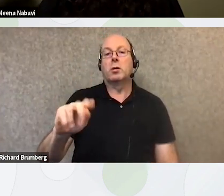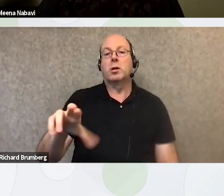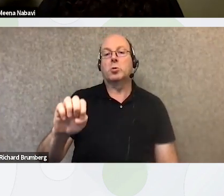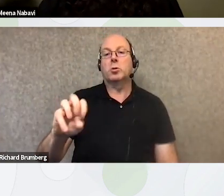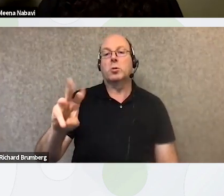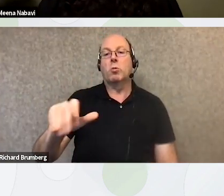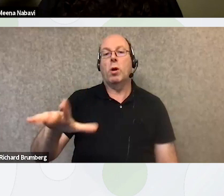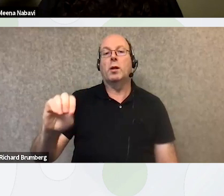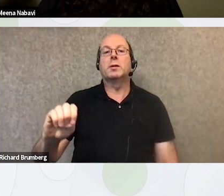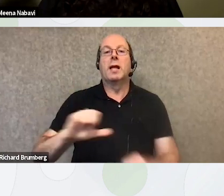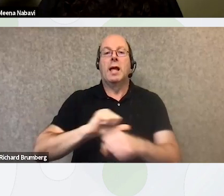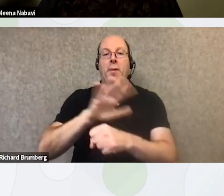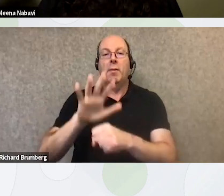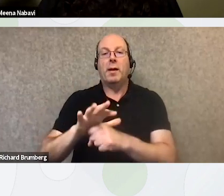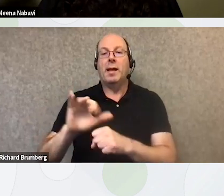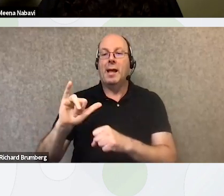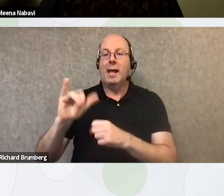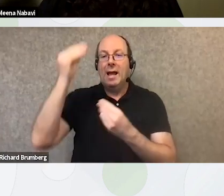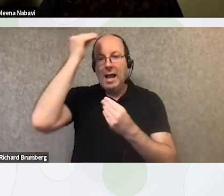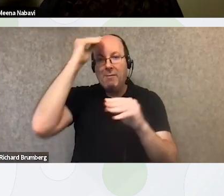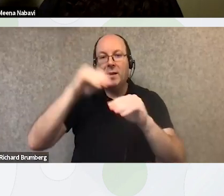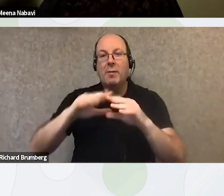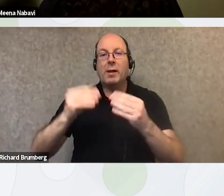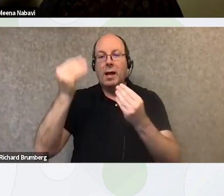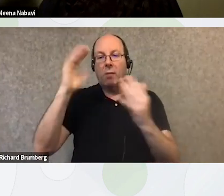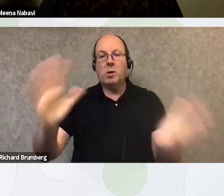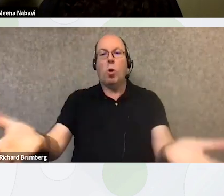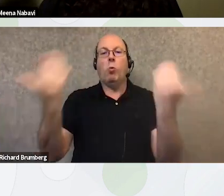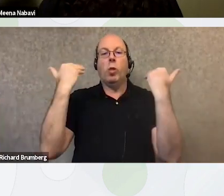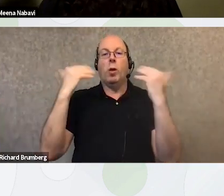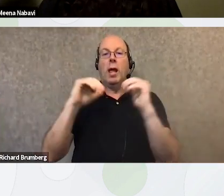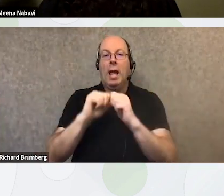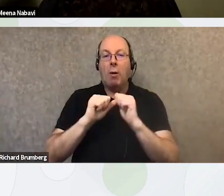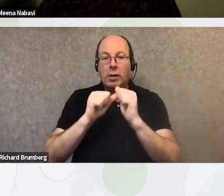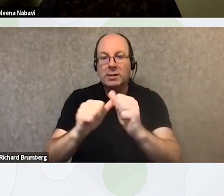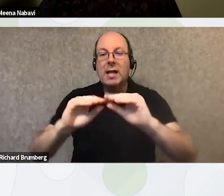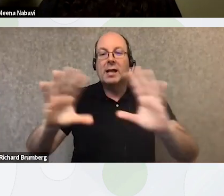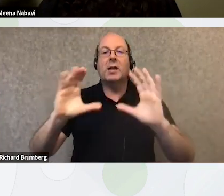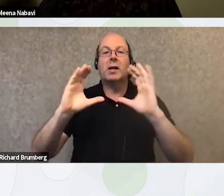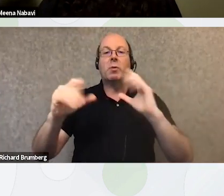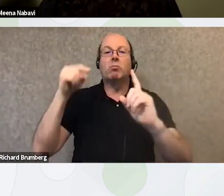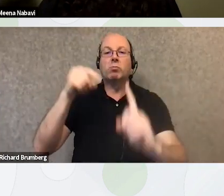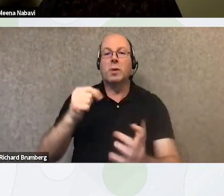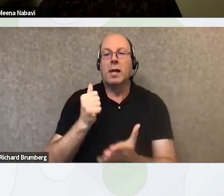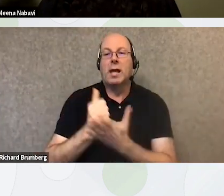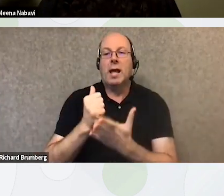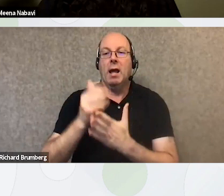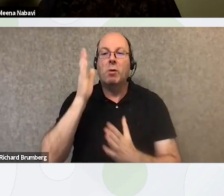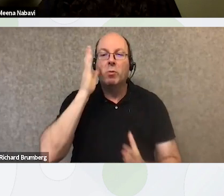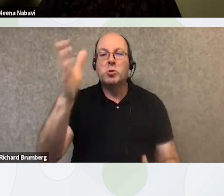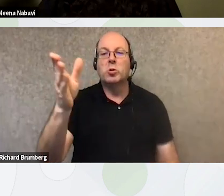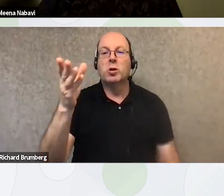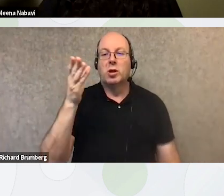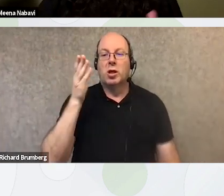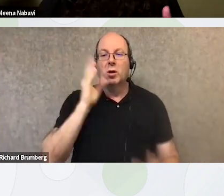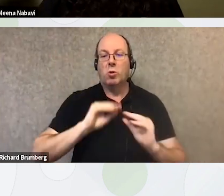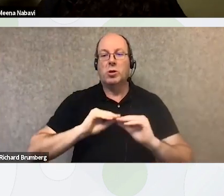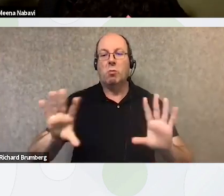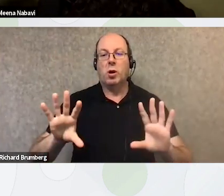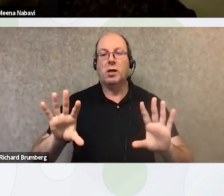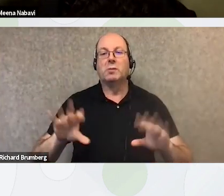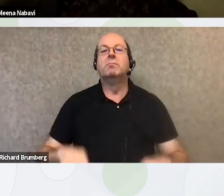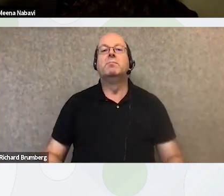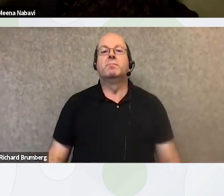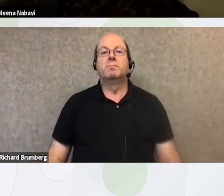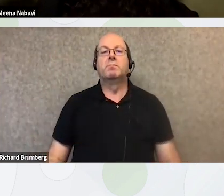Pandemics, Infodemics, and Information Overload, How Consistent, Clear Communication Can Help in Future Outbreaks. An